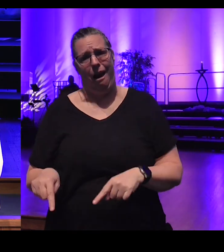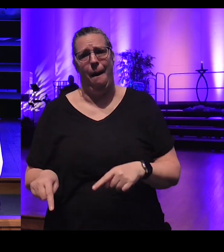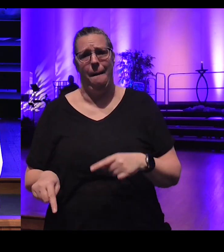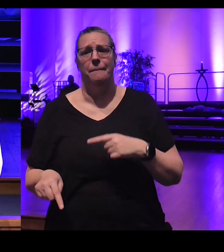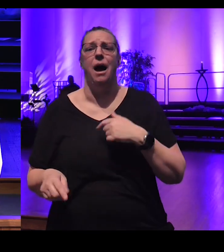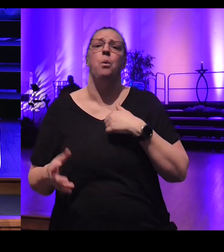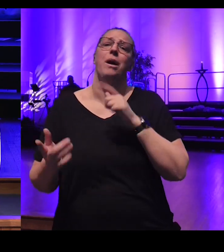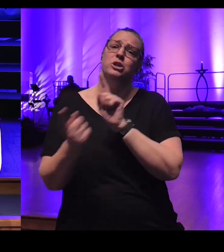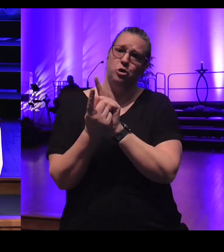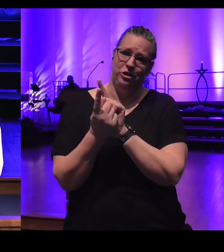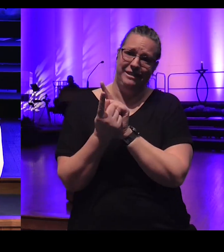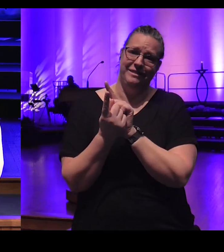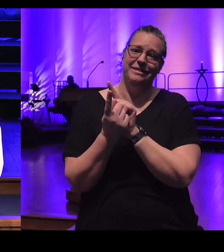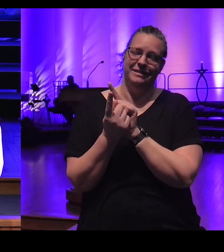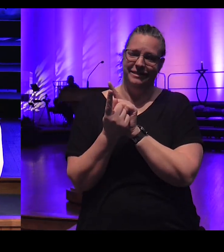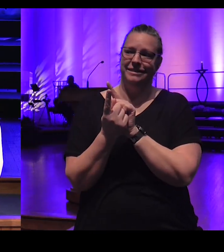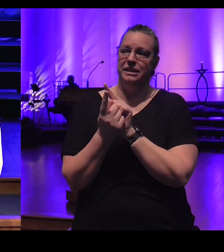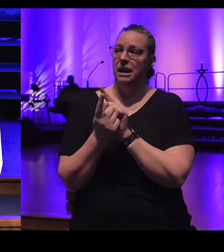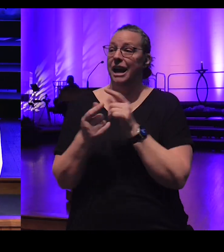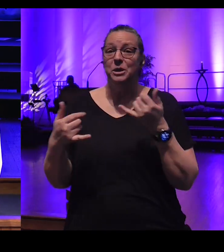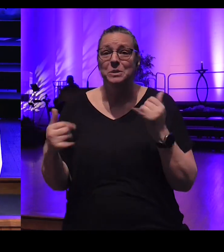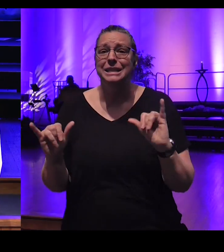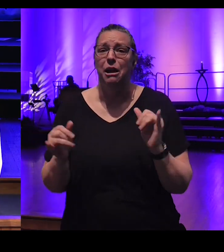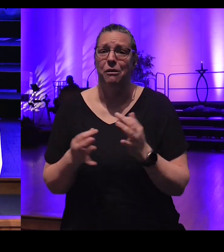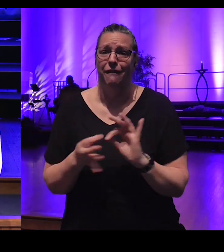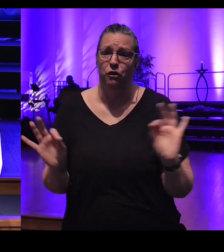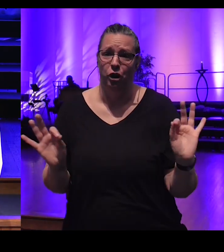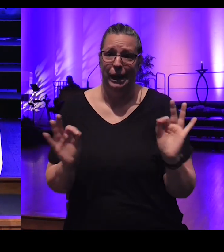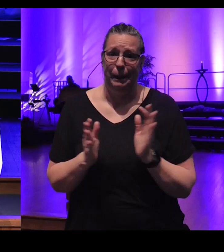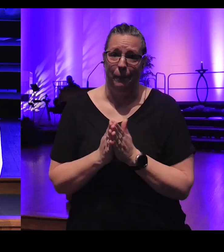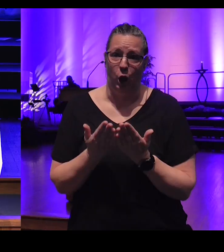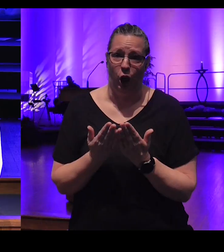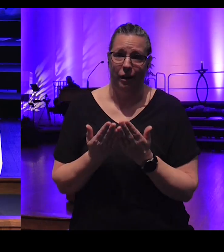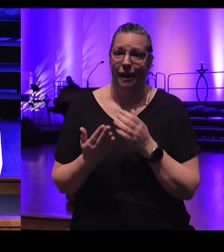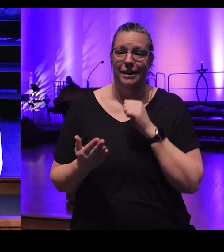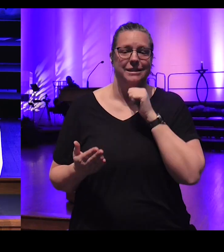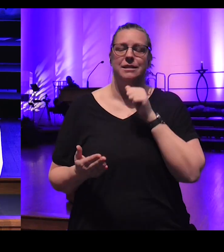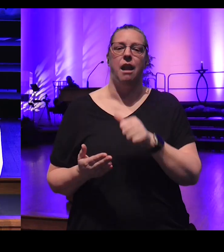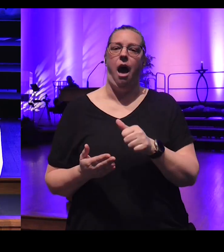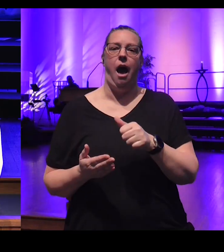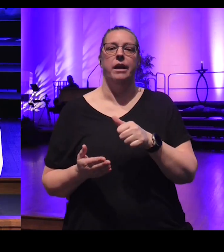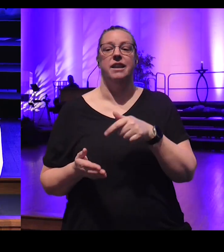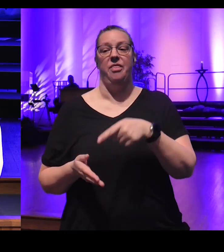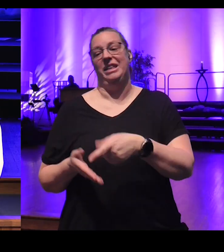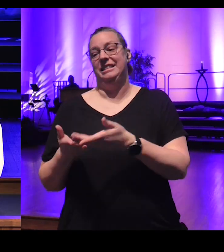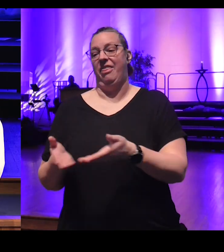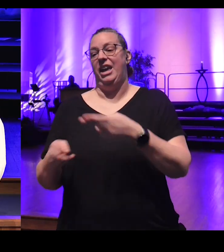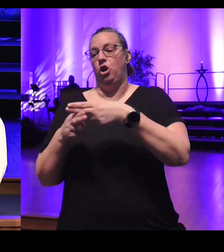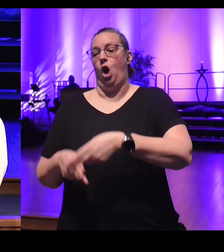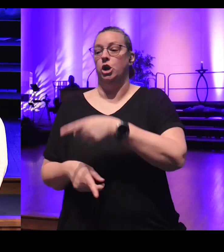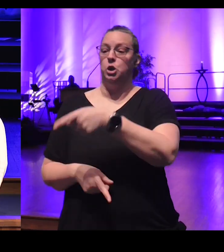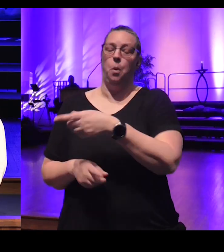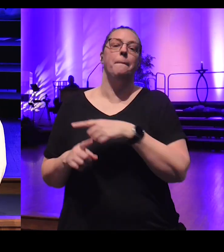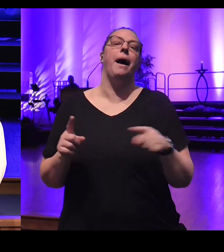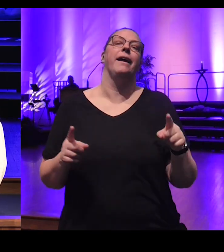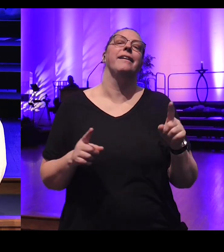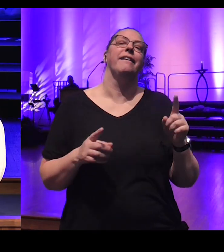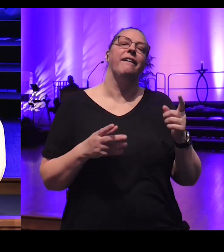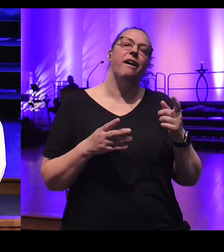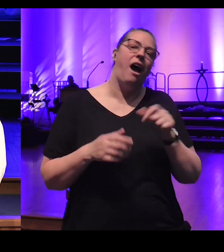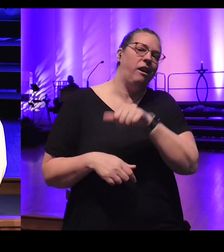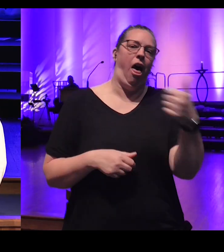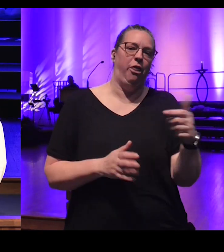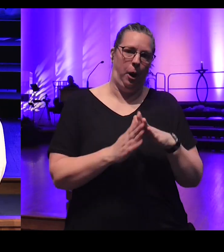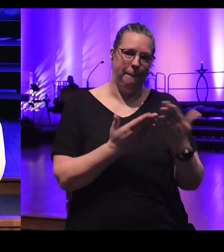be there to greet you. And you still get a free book. It's not this thing called You, but you will get a free book. You'll